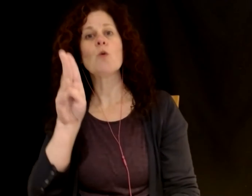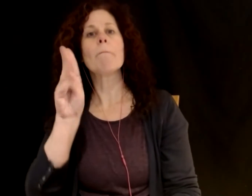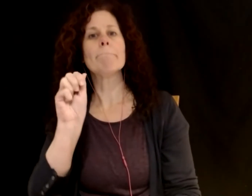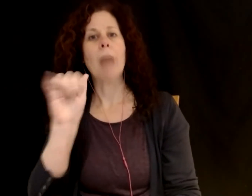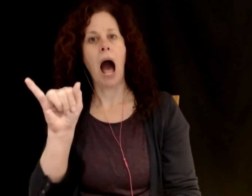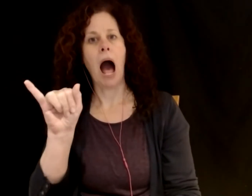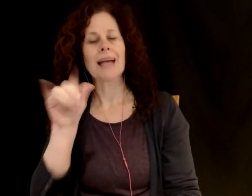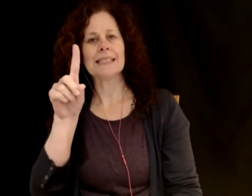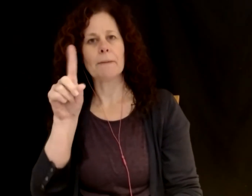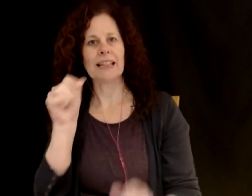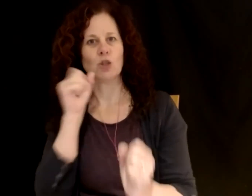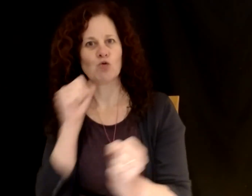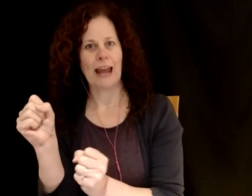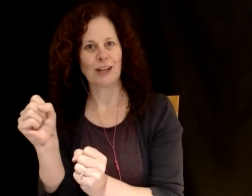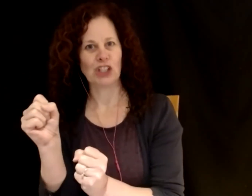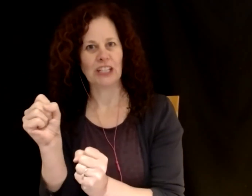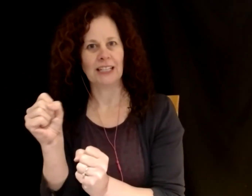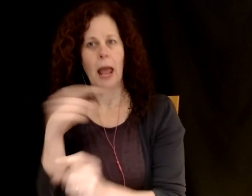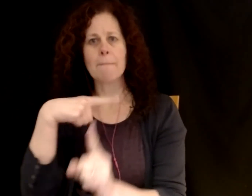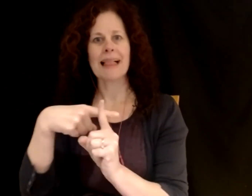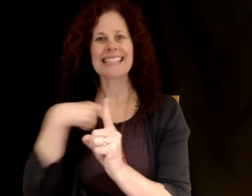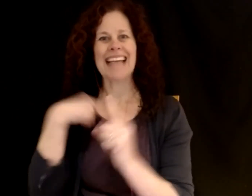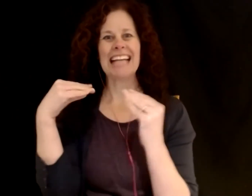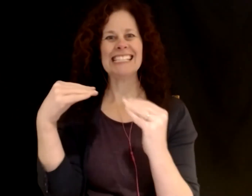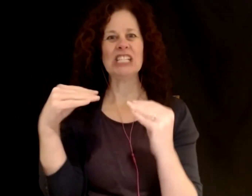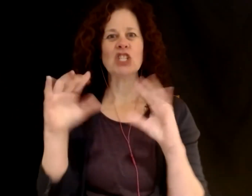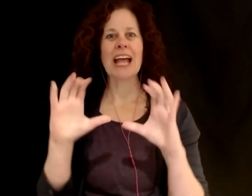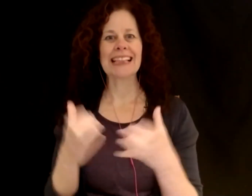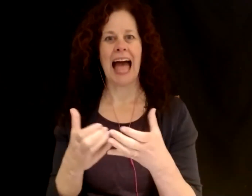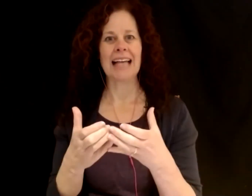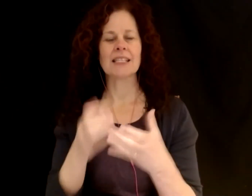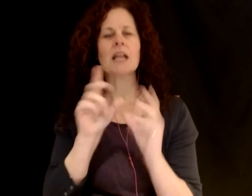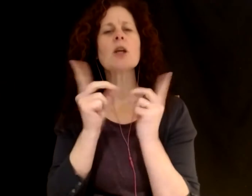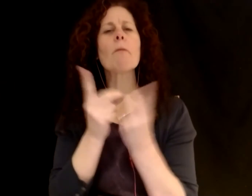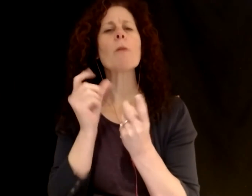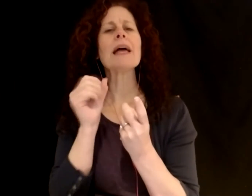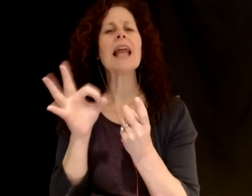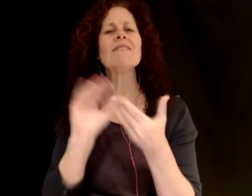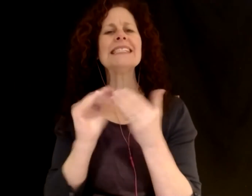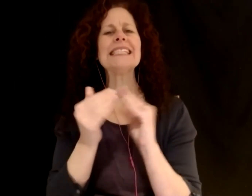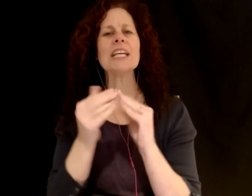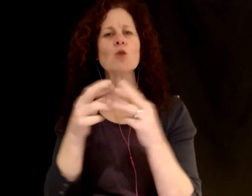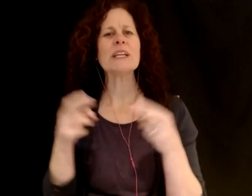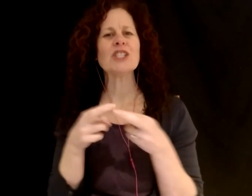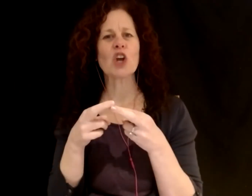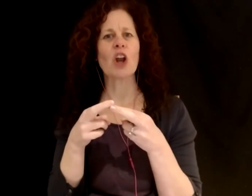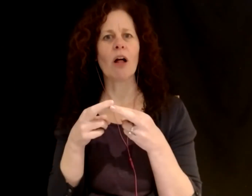also teach a class in the Department of City Regional Planning at the University of